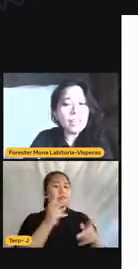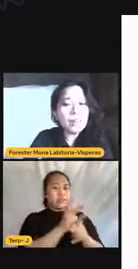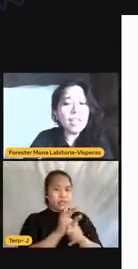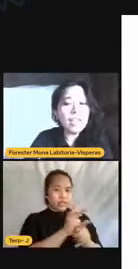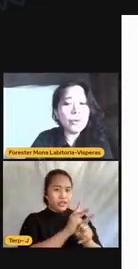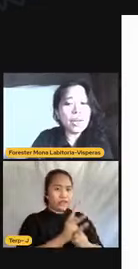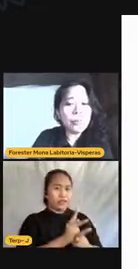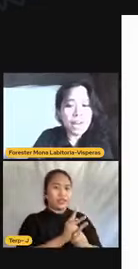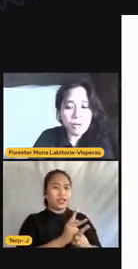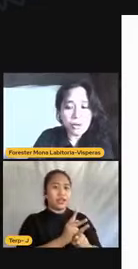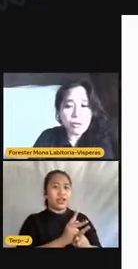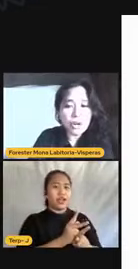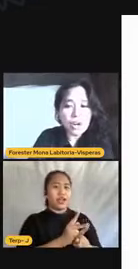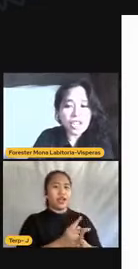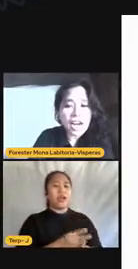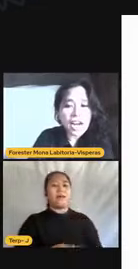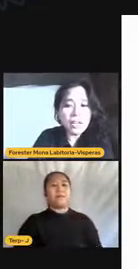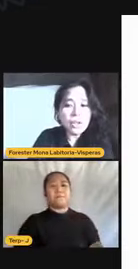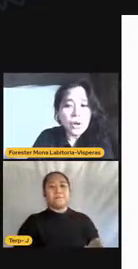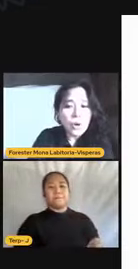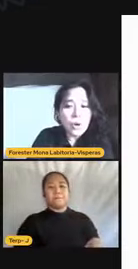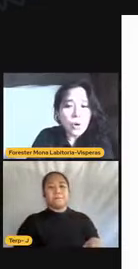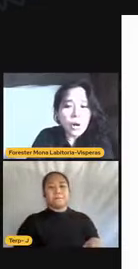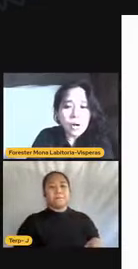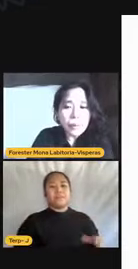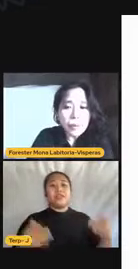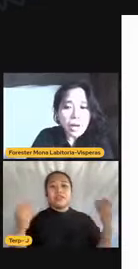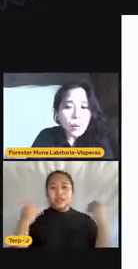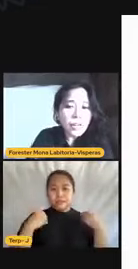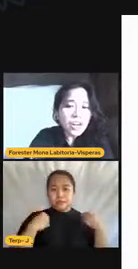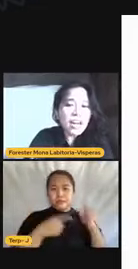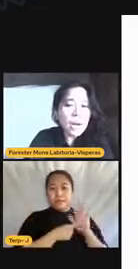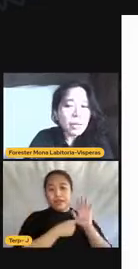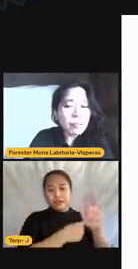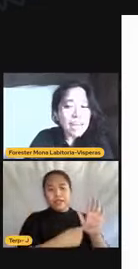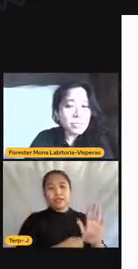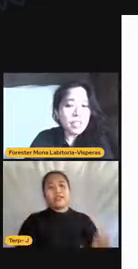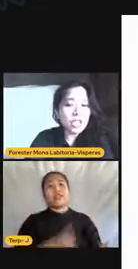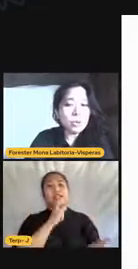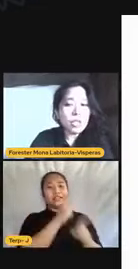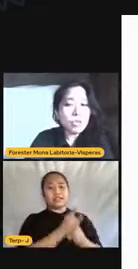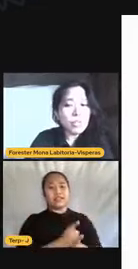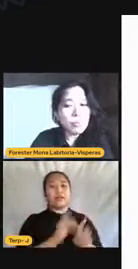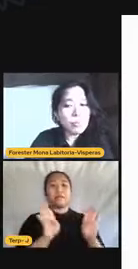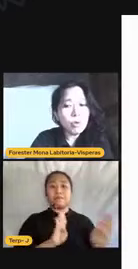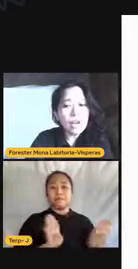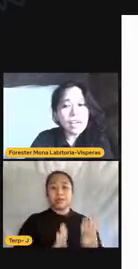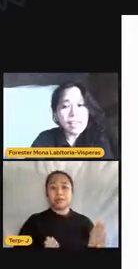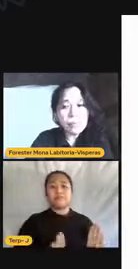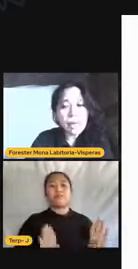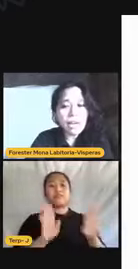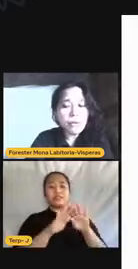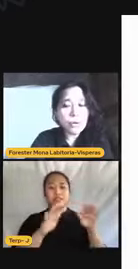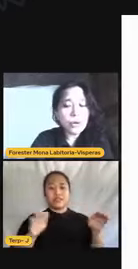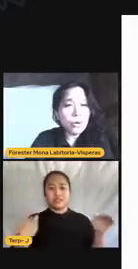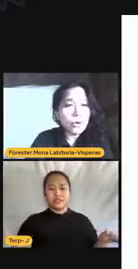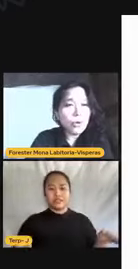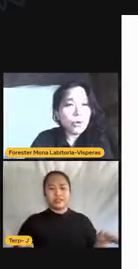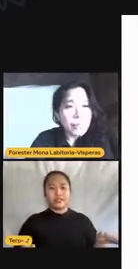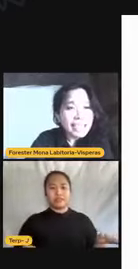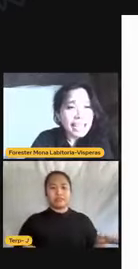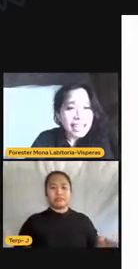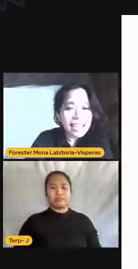Baka we are not modeling the right behavior for our child. Or we are allowing mass media to unduly mold our kids'